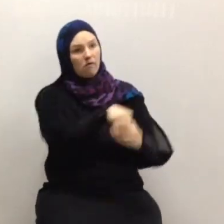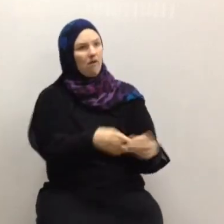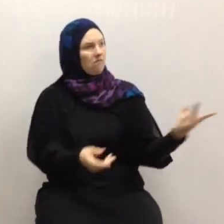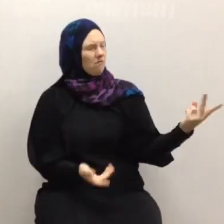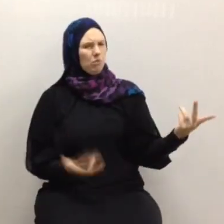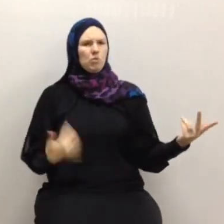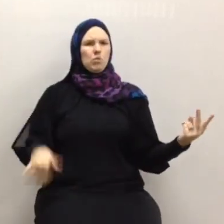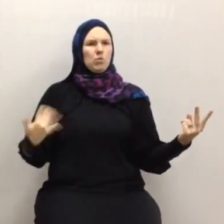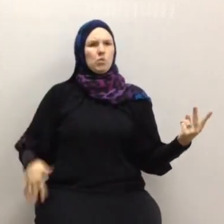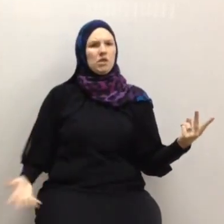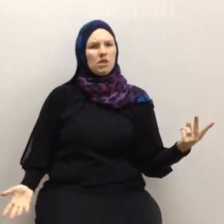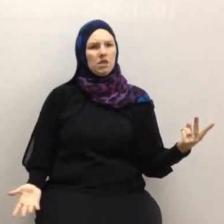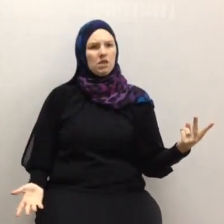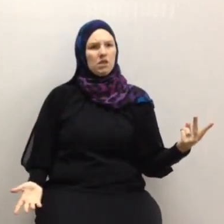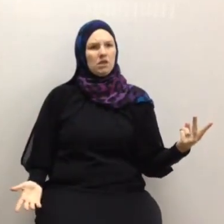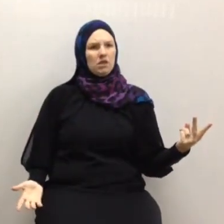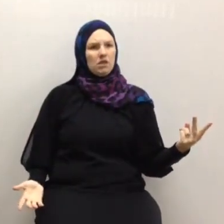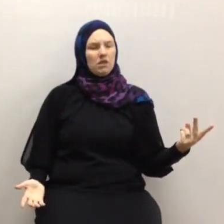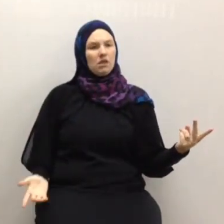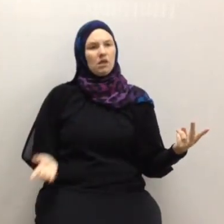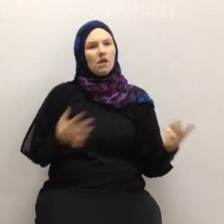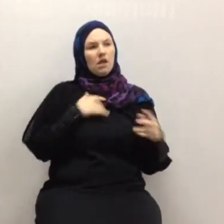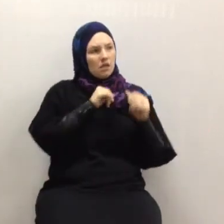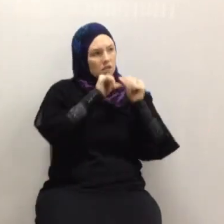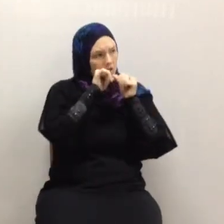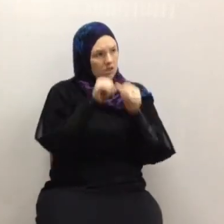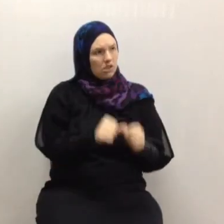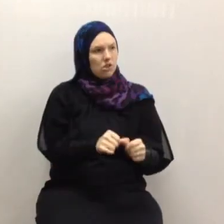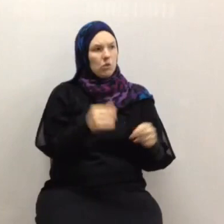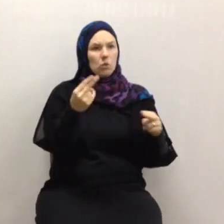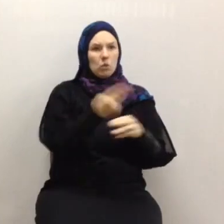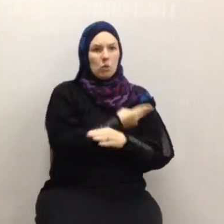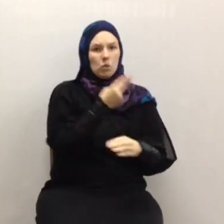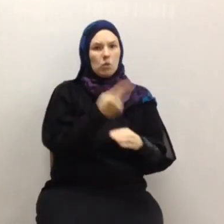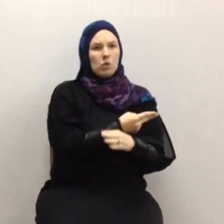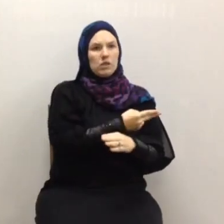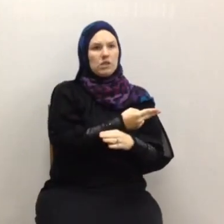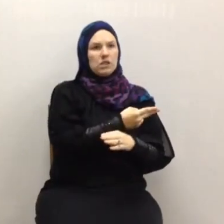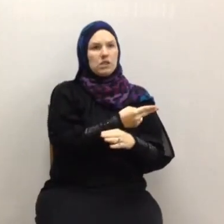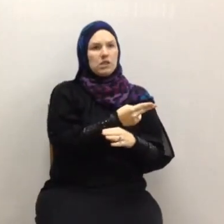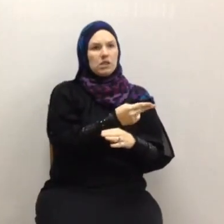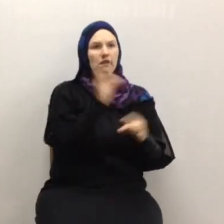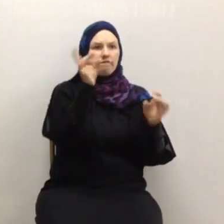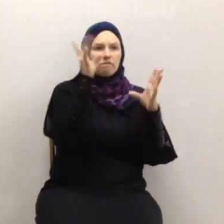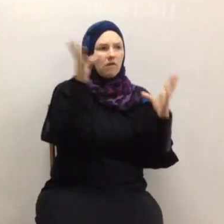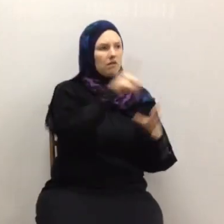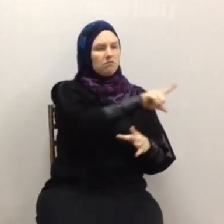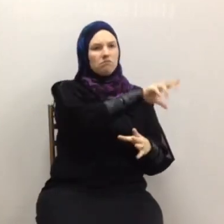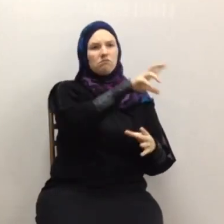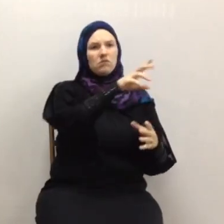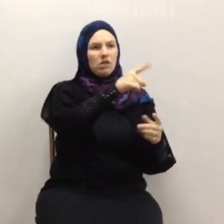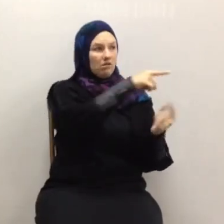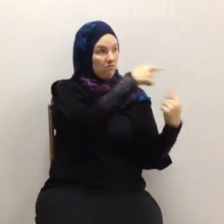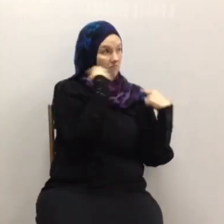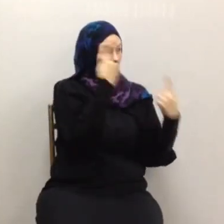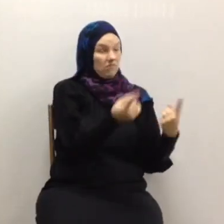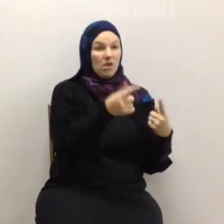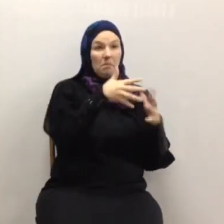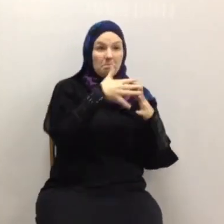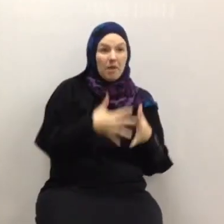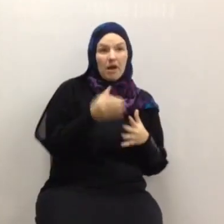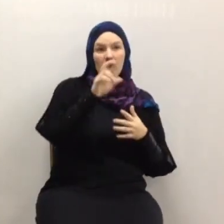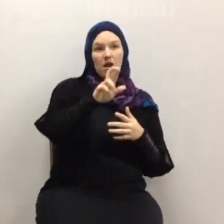violence against combatant and non-combatant the way they have been doing it, it will take